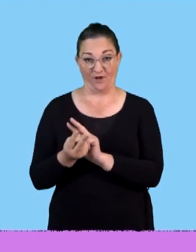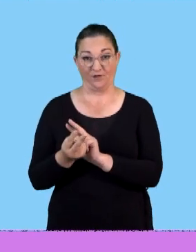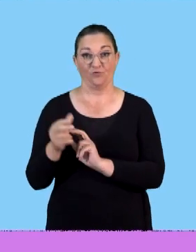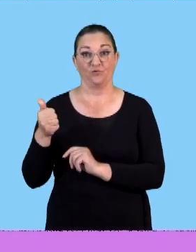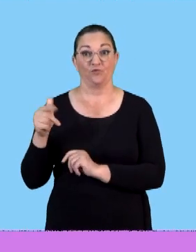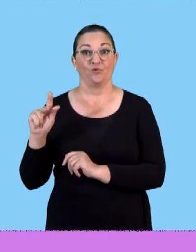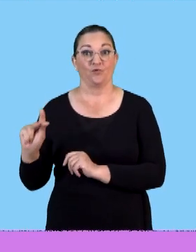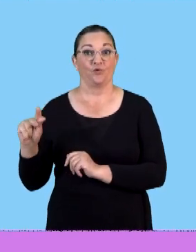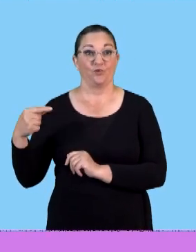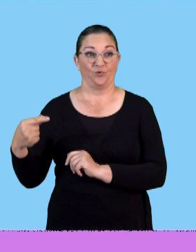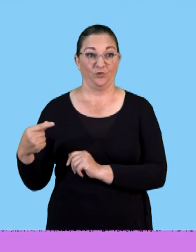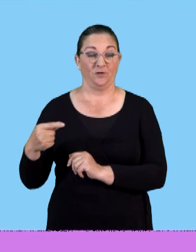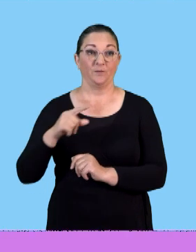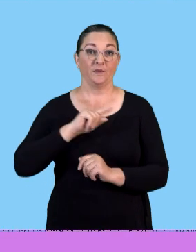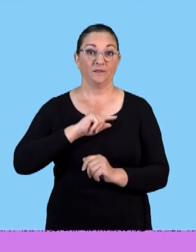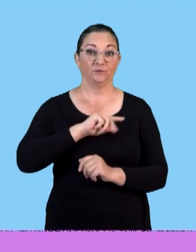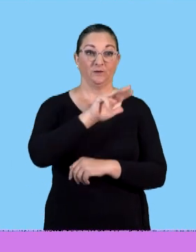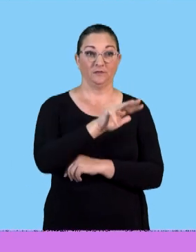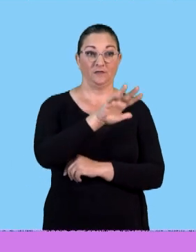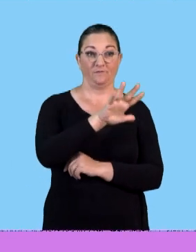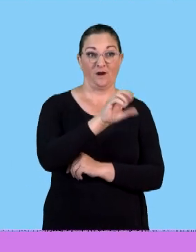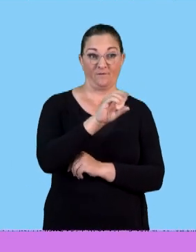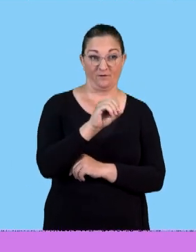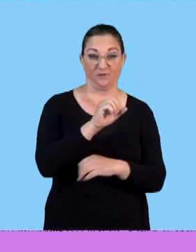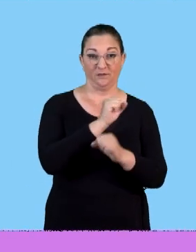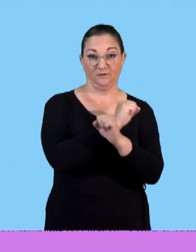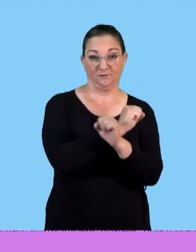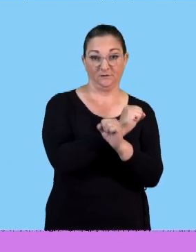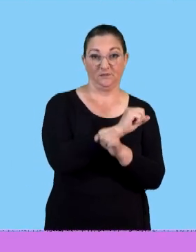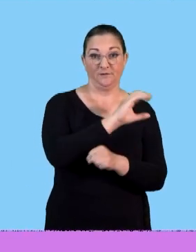Right? This I will first multiply by my